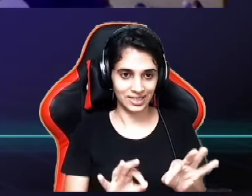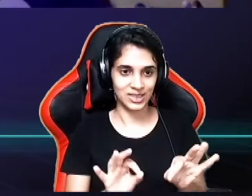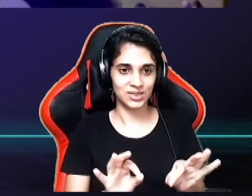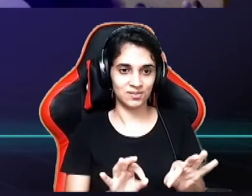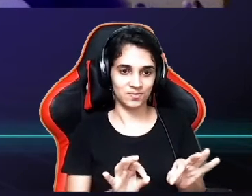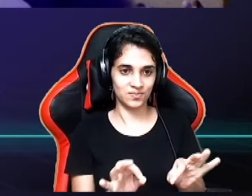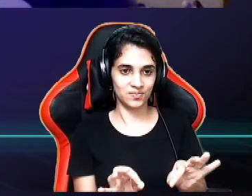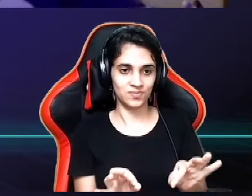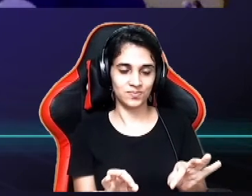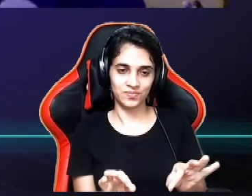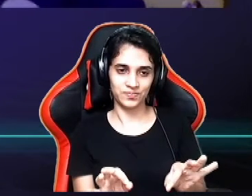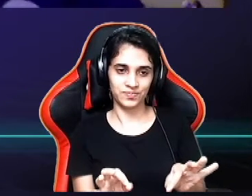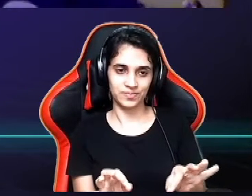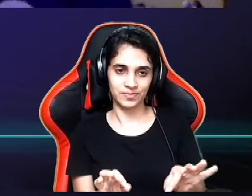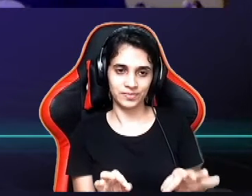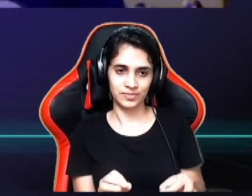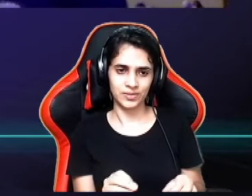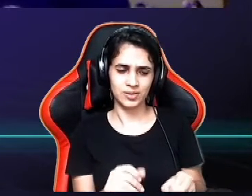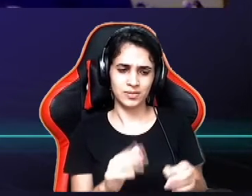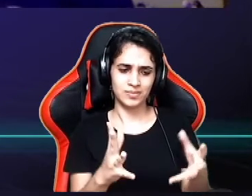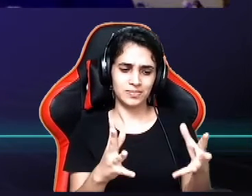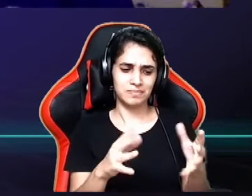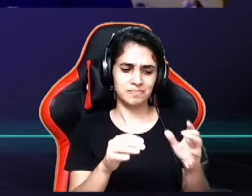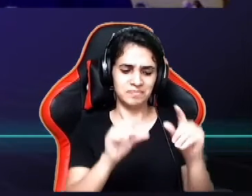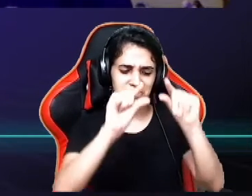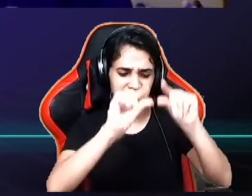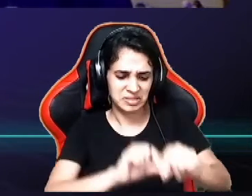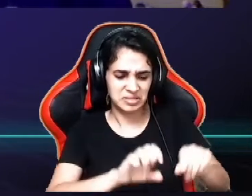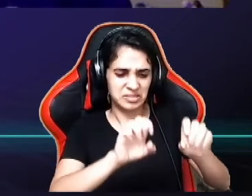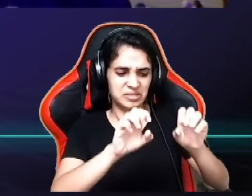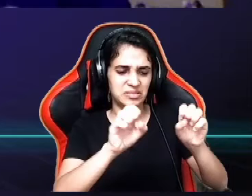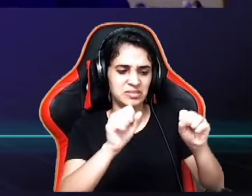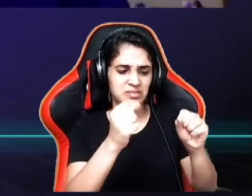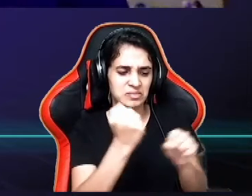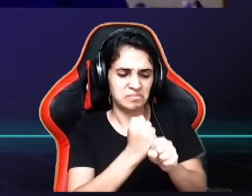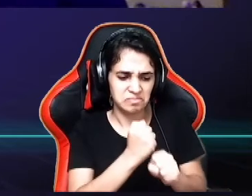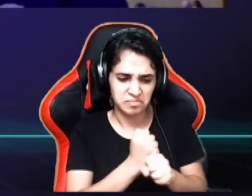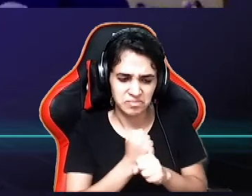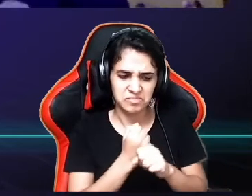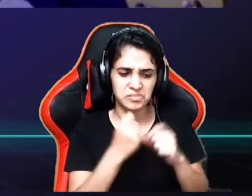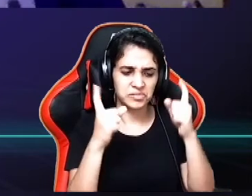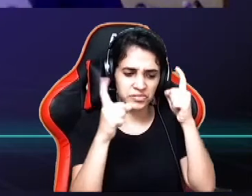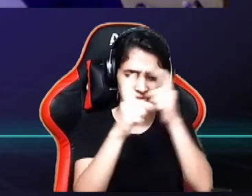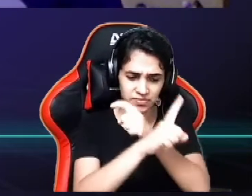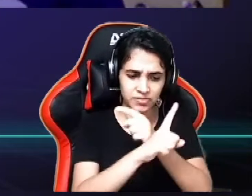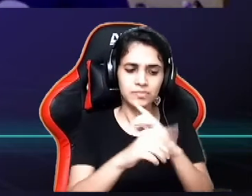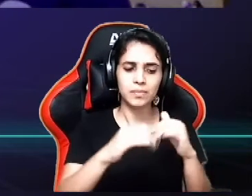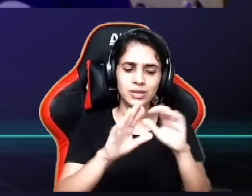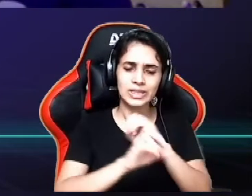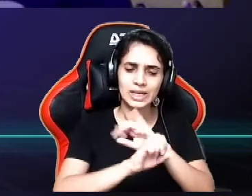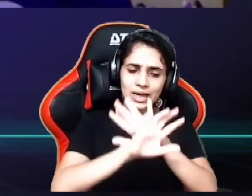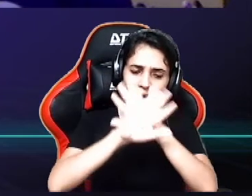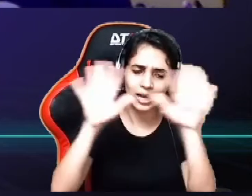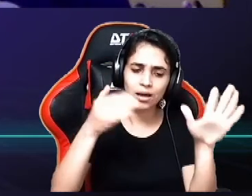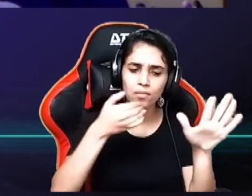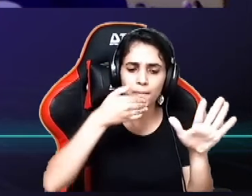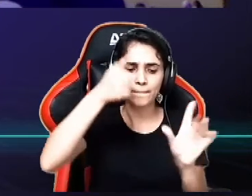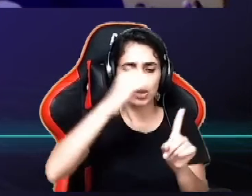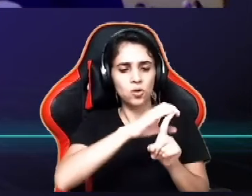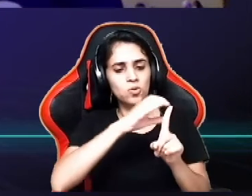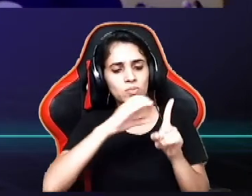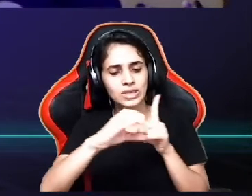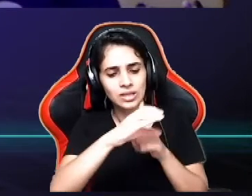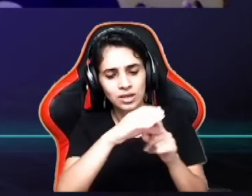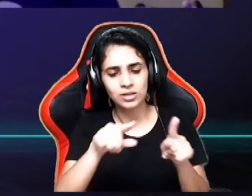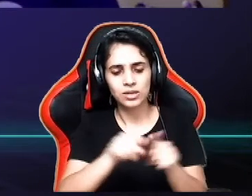path. That's the organic way. The less artificial that is, more successful it'll be for the product, for the company,